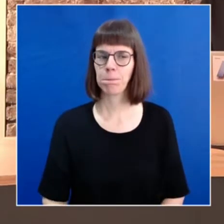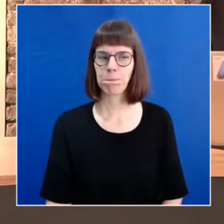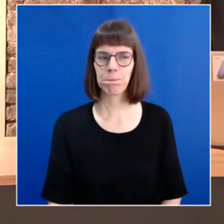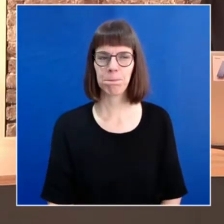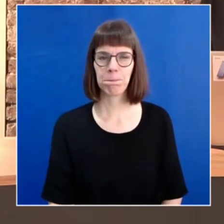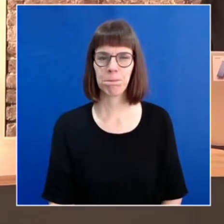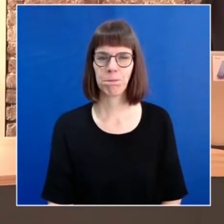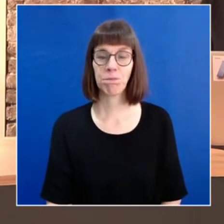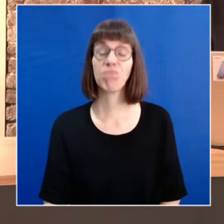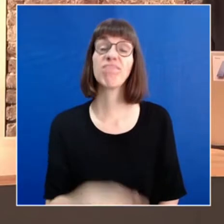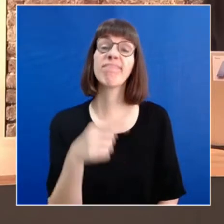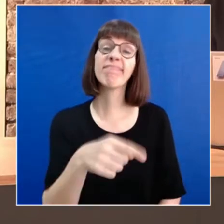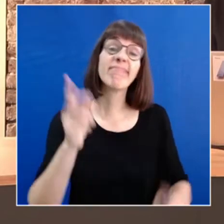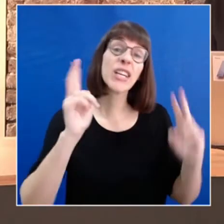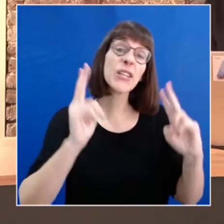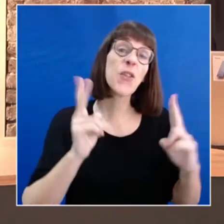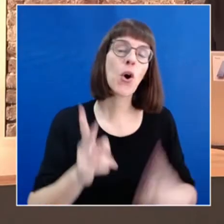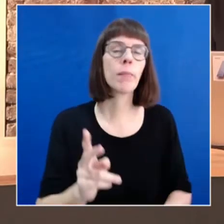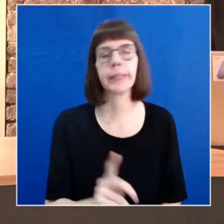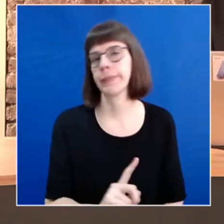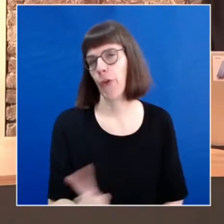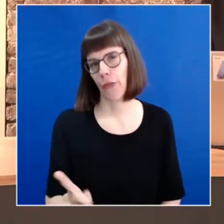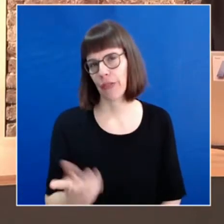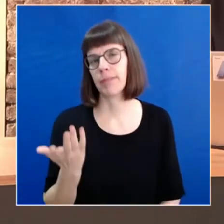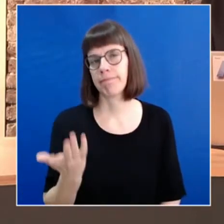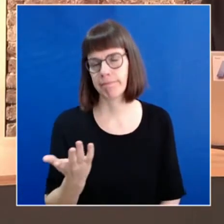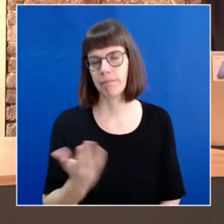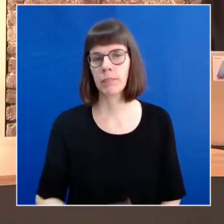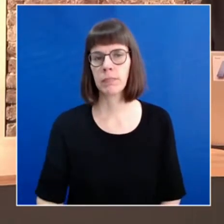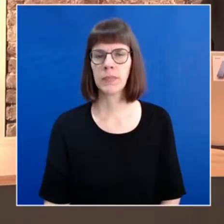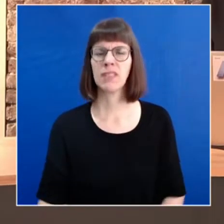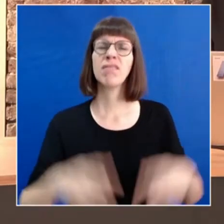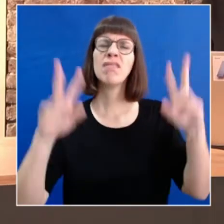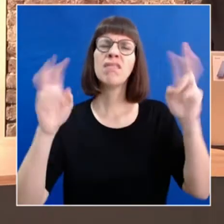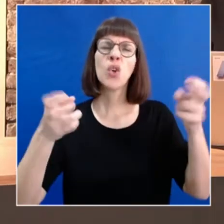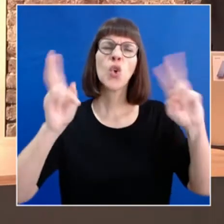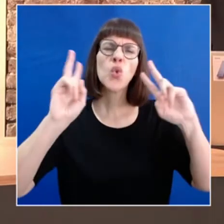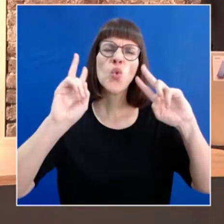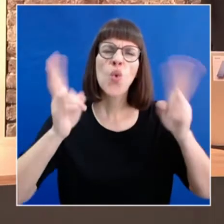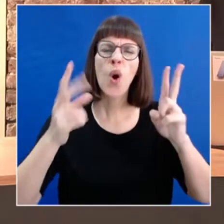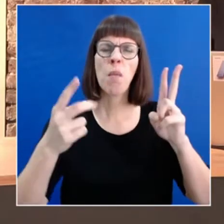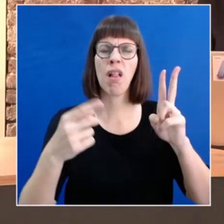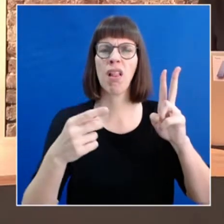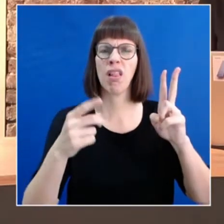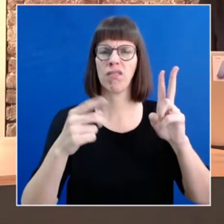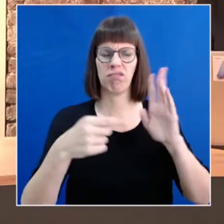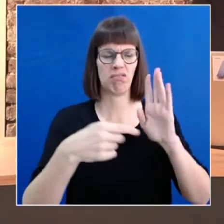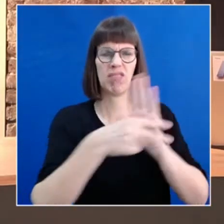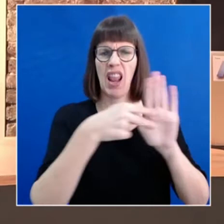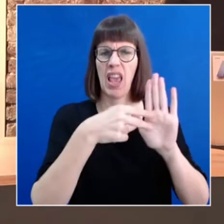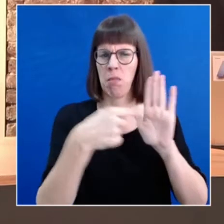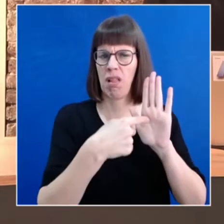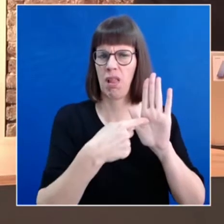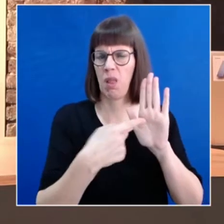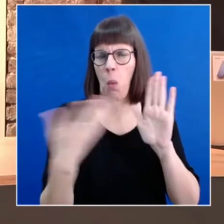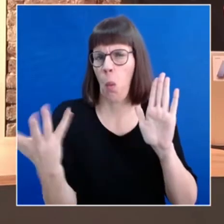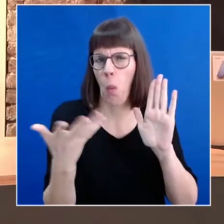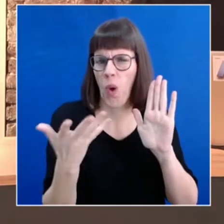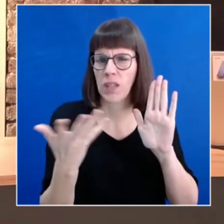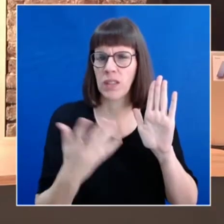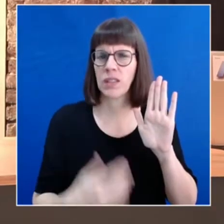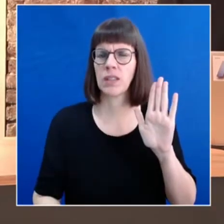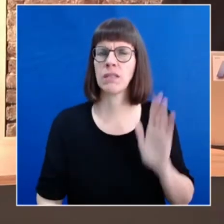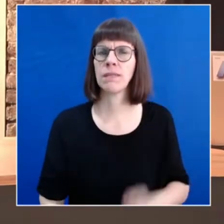case. But if we talk about normal, we need to specify the label normal. Because everything is in labels,